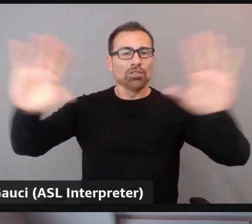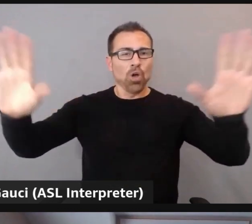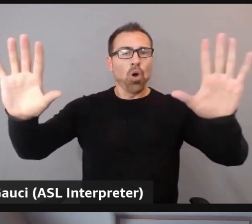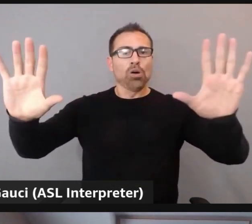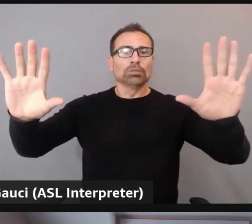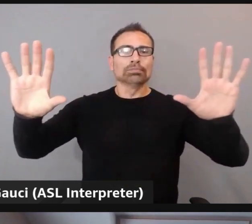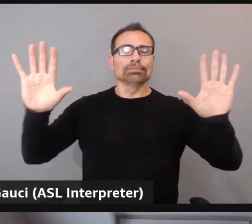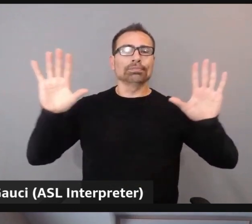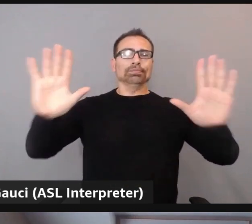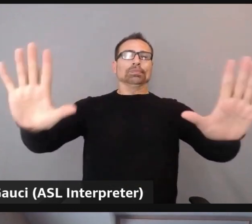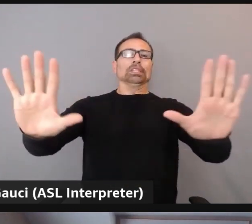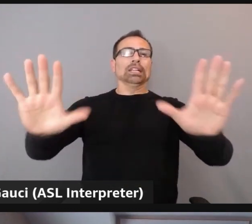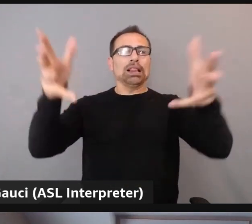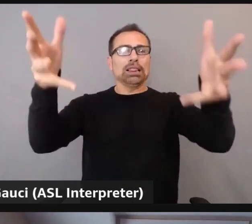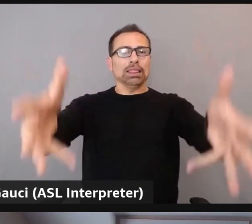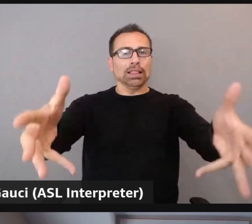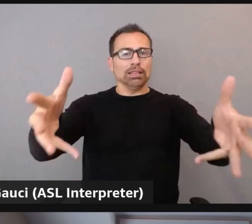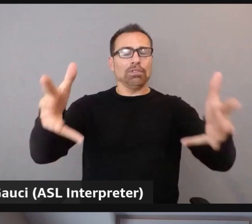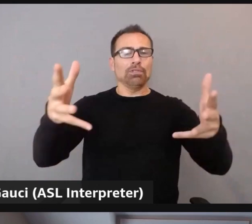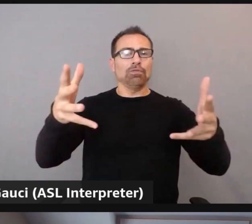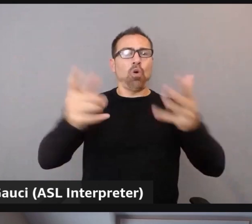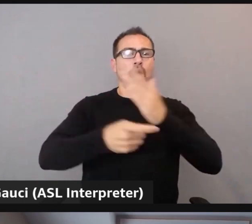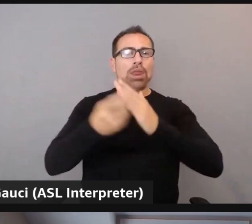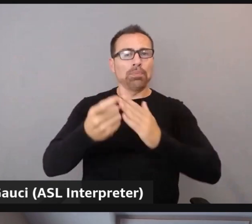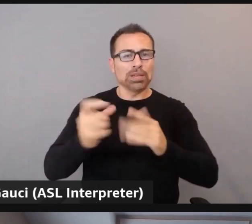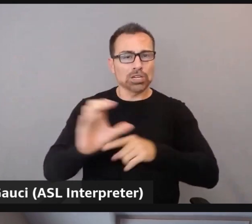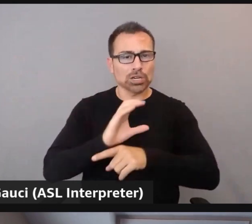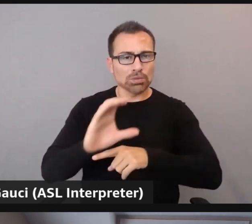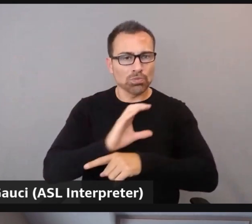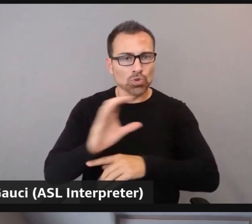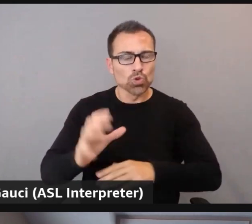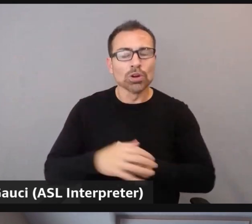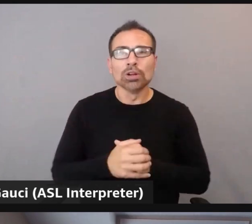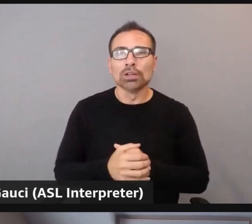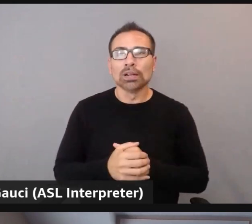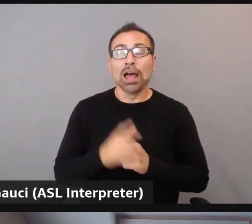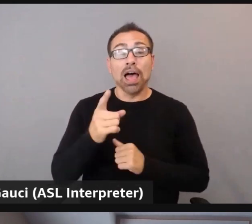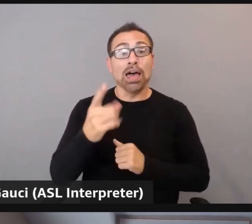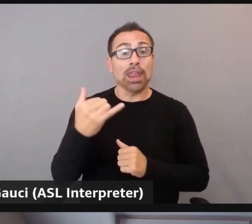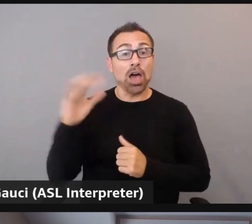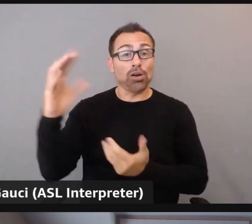quality. And then pulling that in and processing it, like I mentioned before, to that